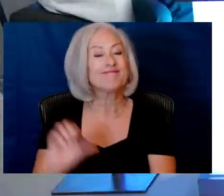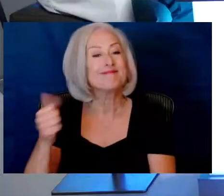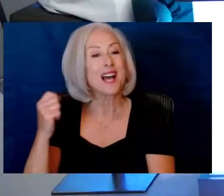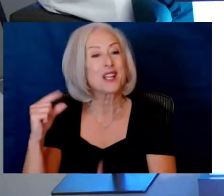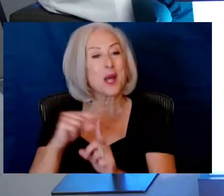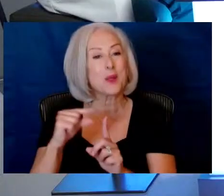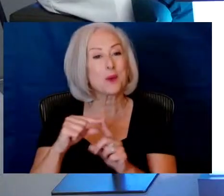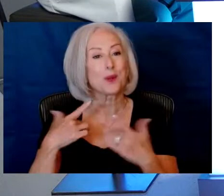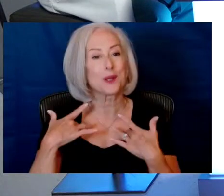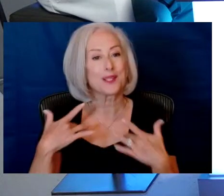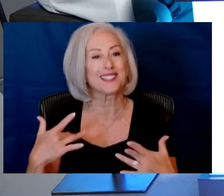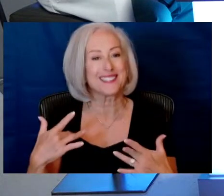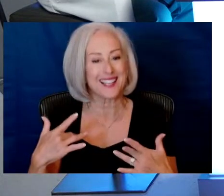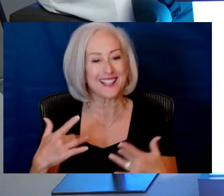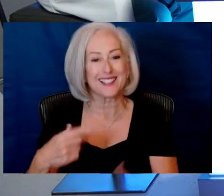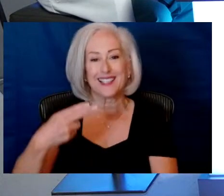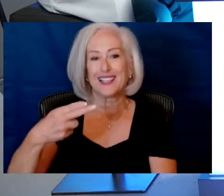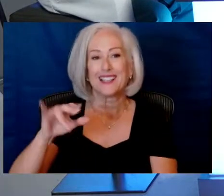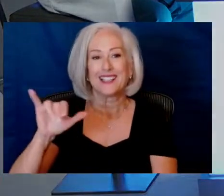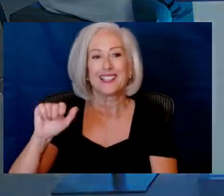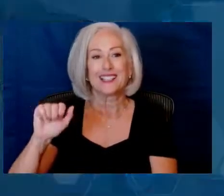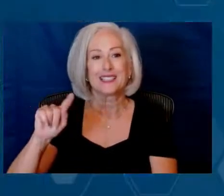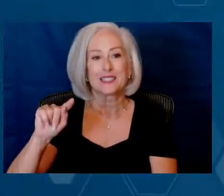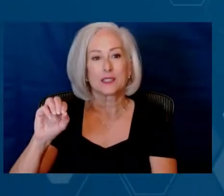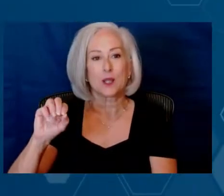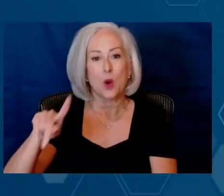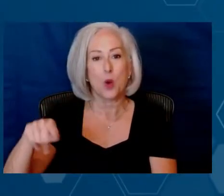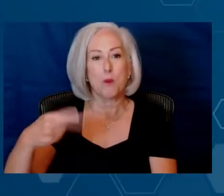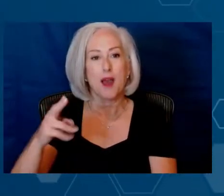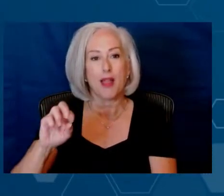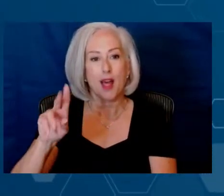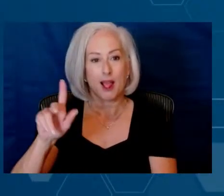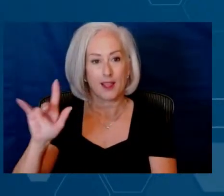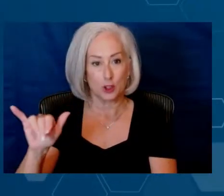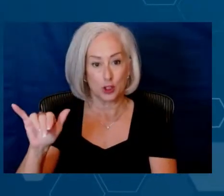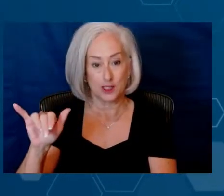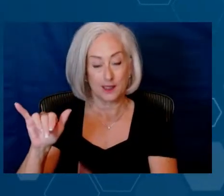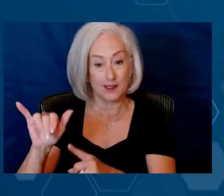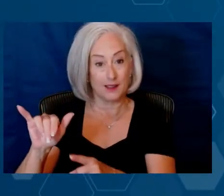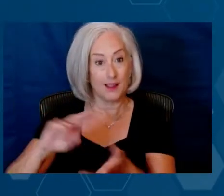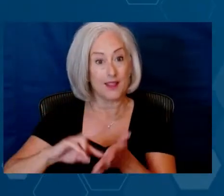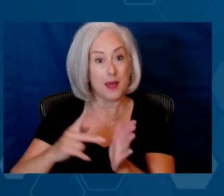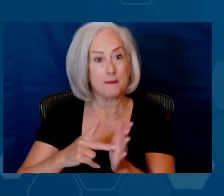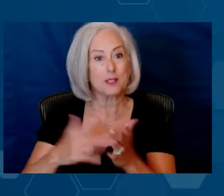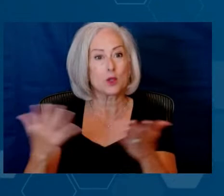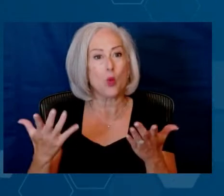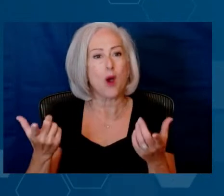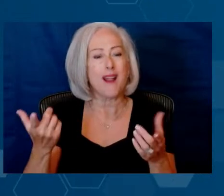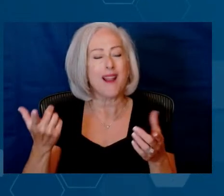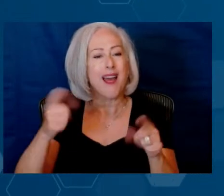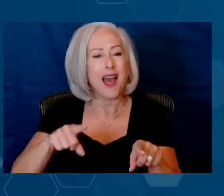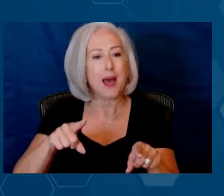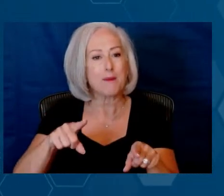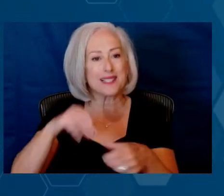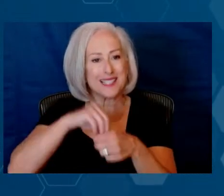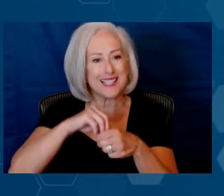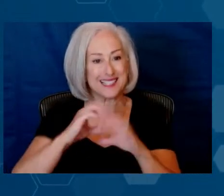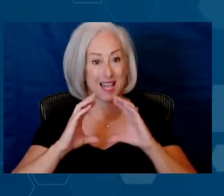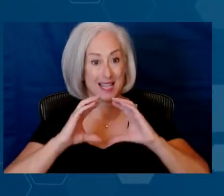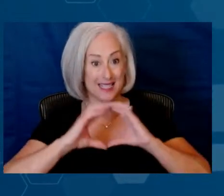of syllables, histopathology. So the histopathology tells us what is happening at the cellular level to the epidermis and